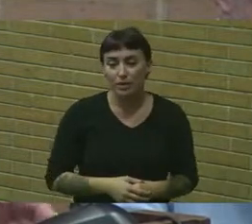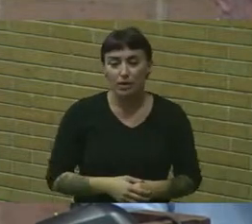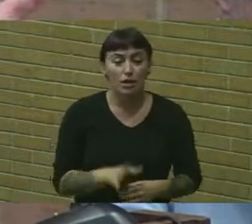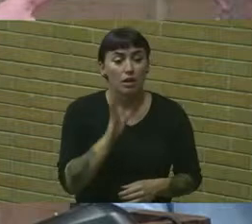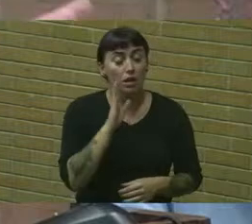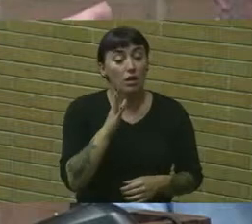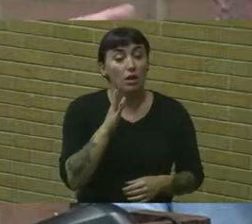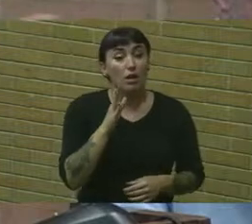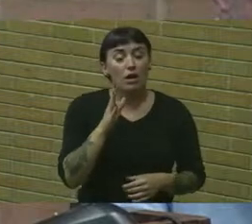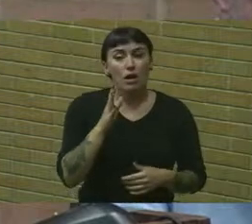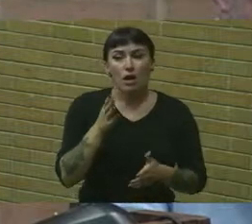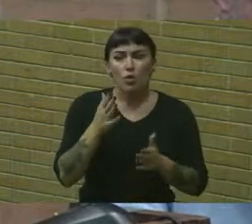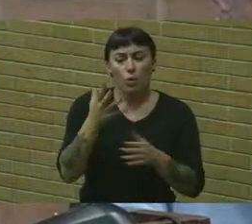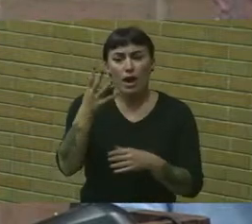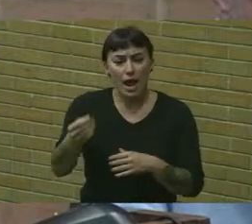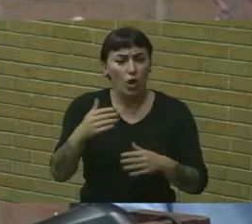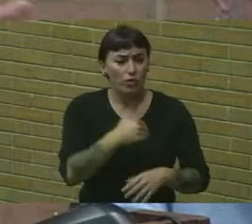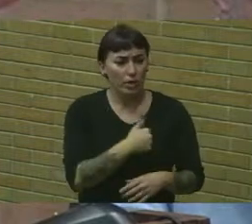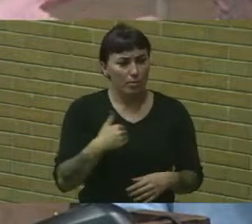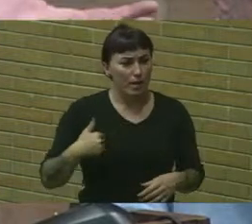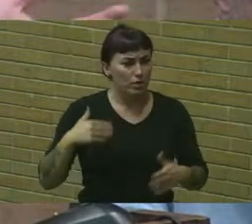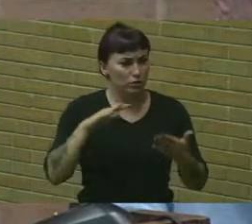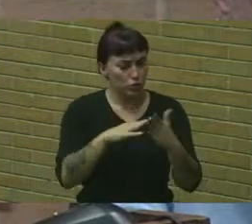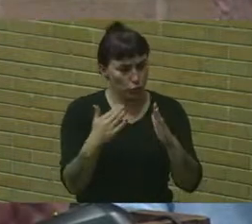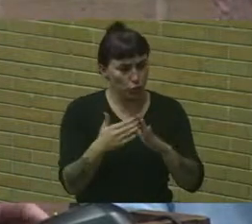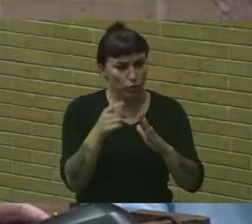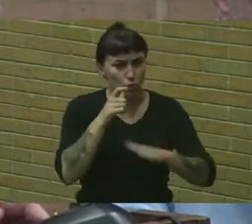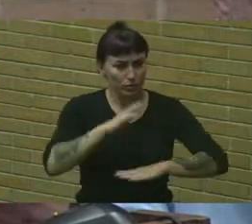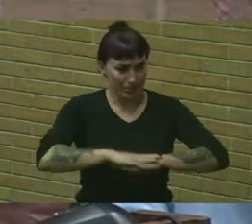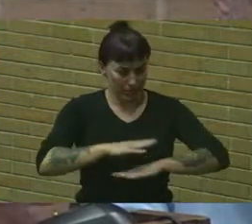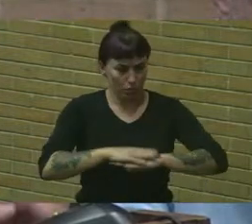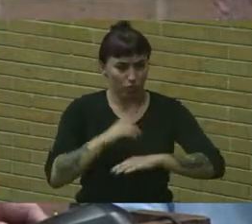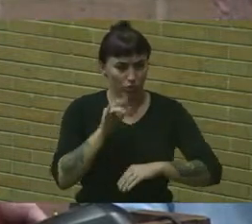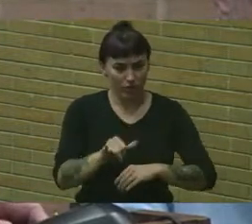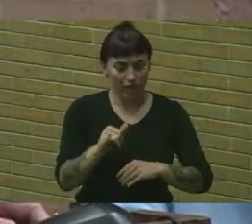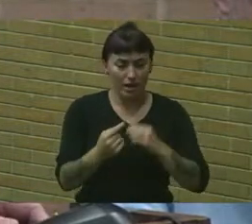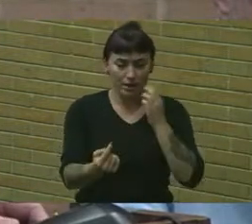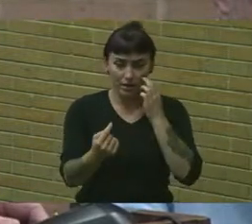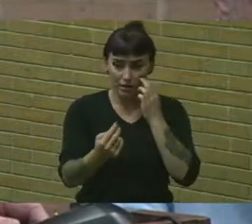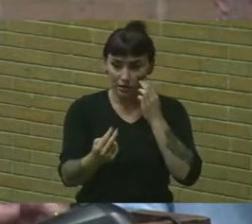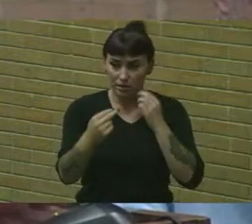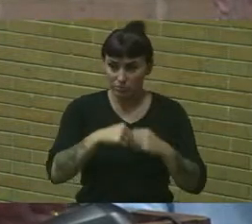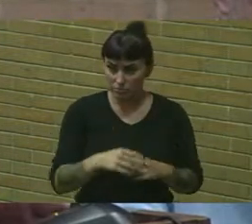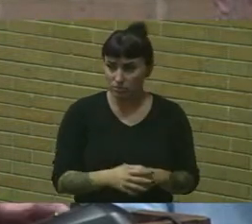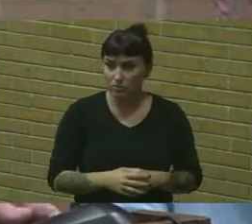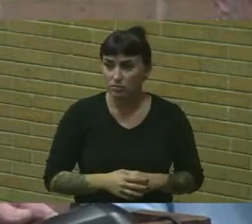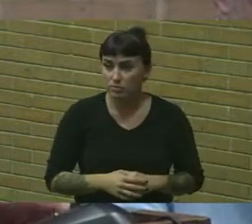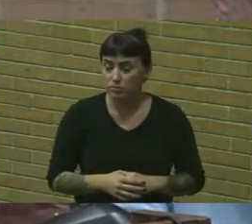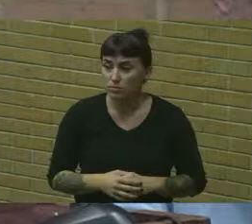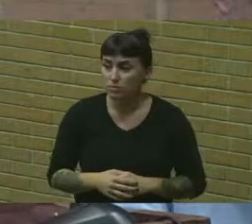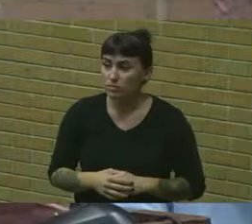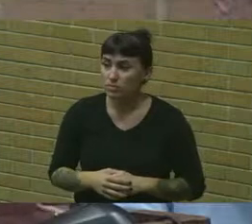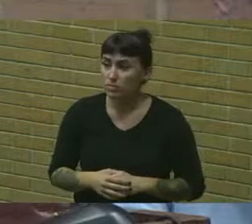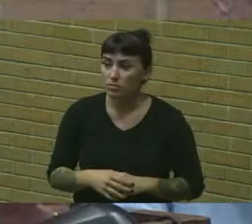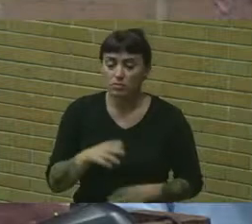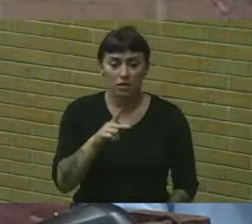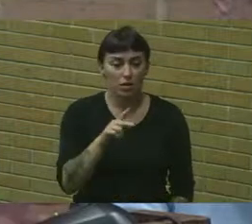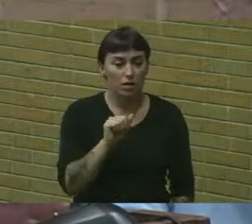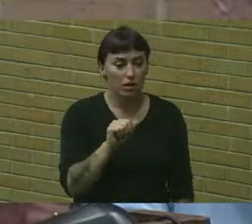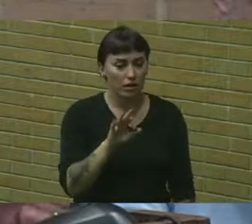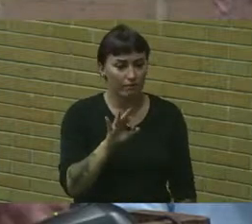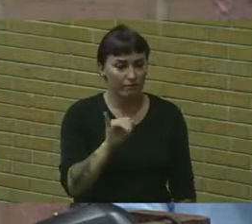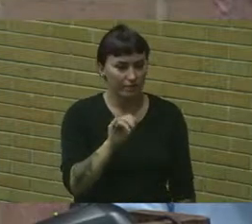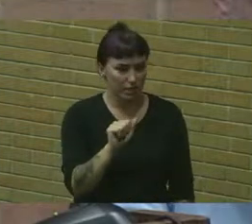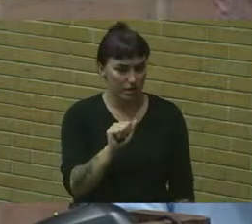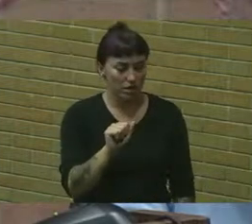the members of the community that were going to table for Ramadan came in. And two of them were in keffiyehs. A keffiyeh